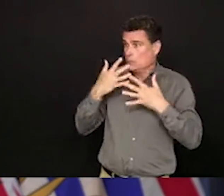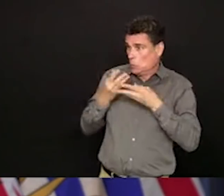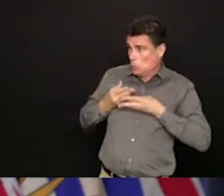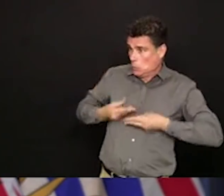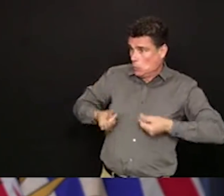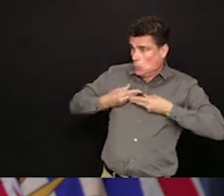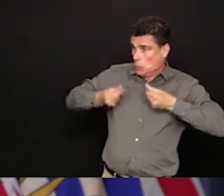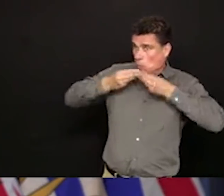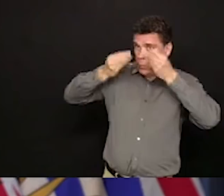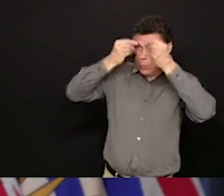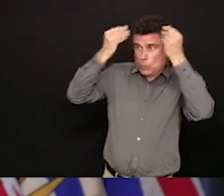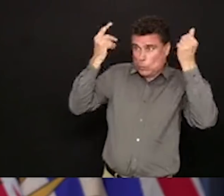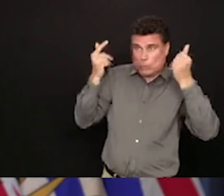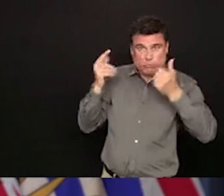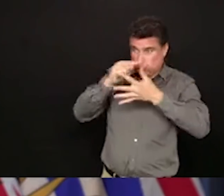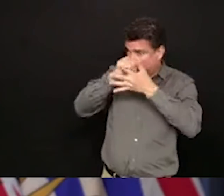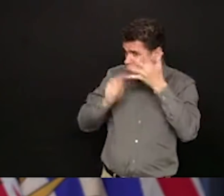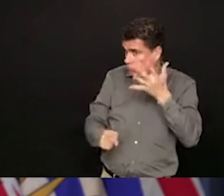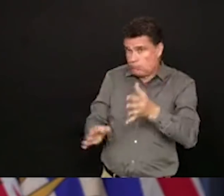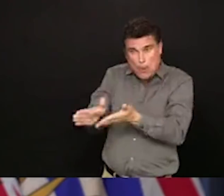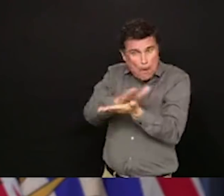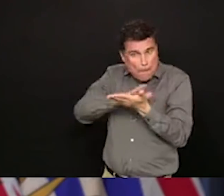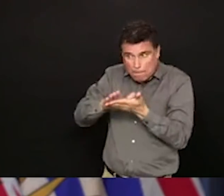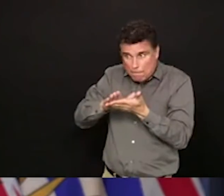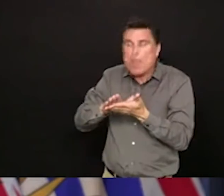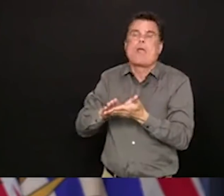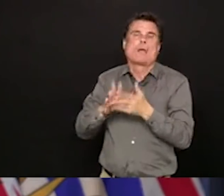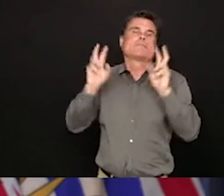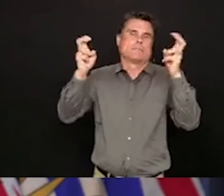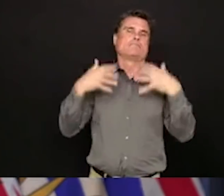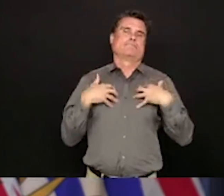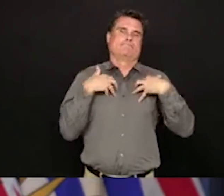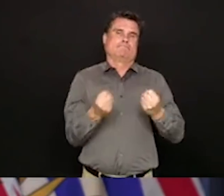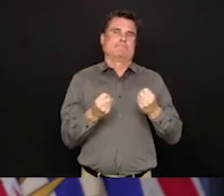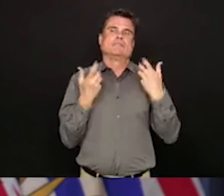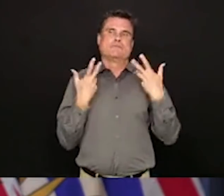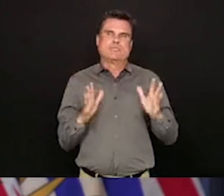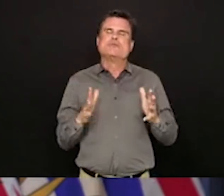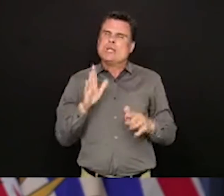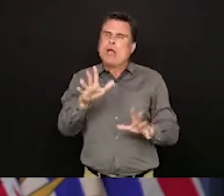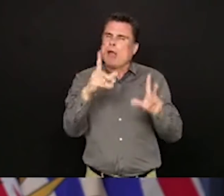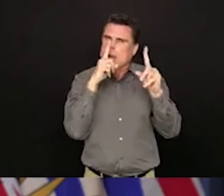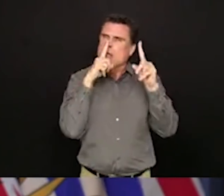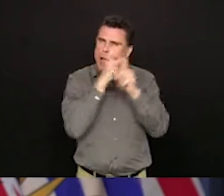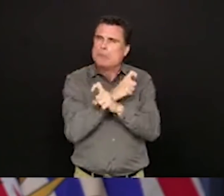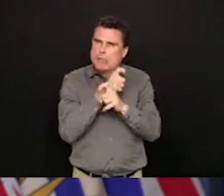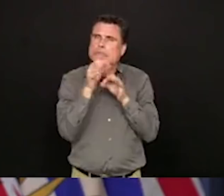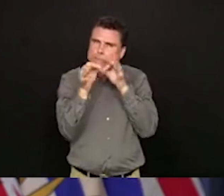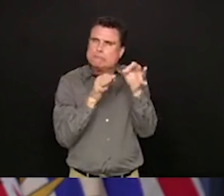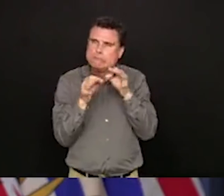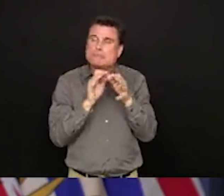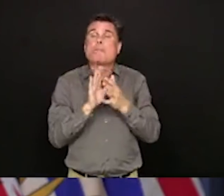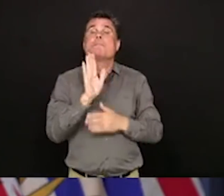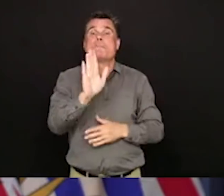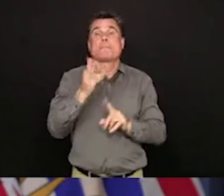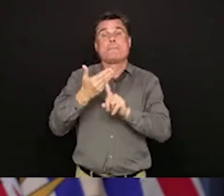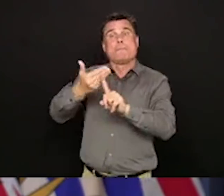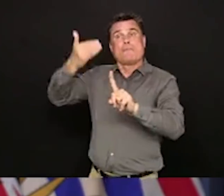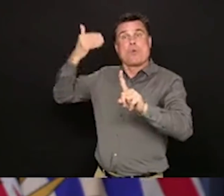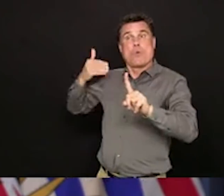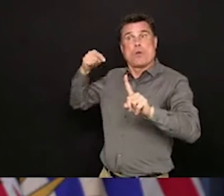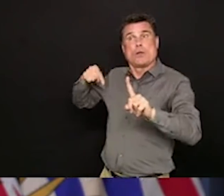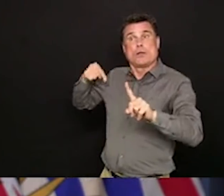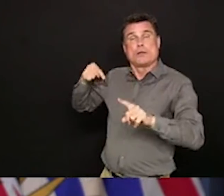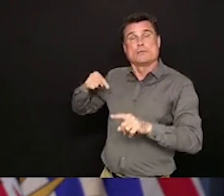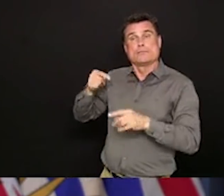people have, we have had people who've early on, particularly with people with mild illness, we were testing them. They had to